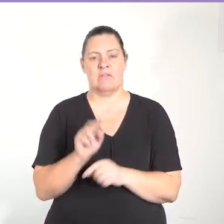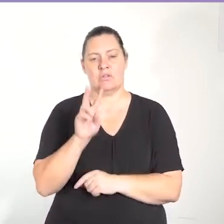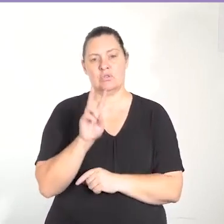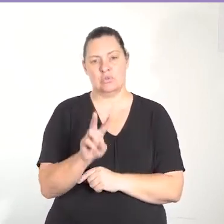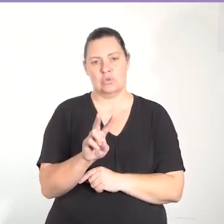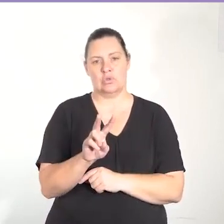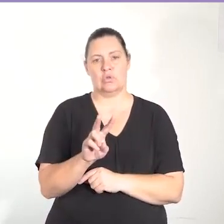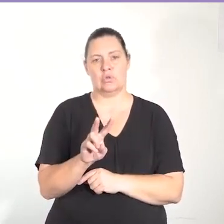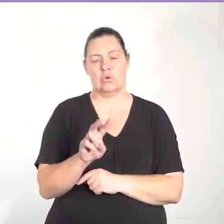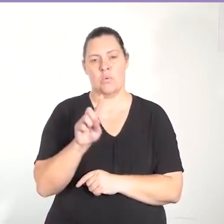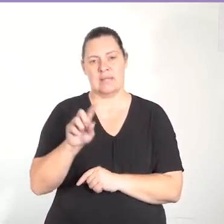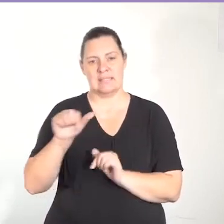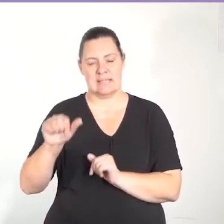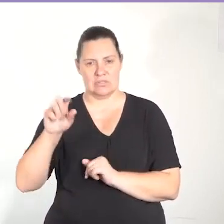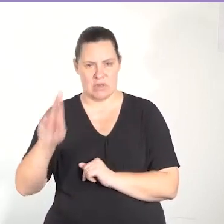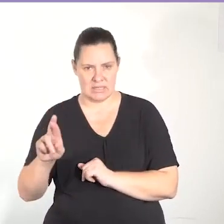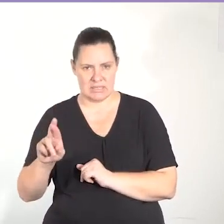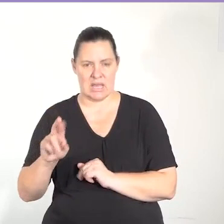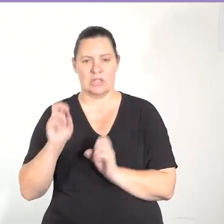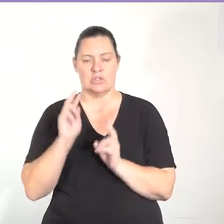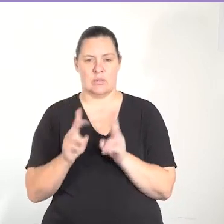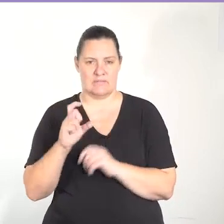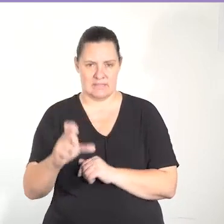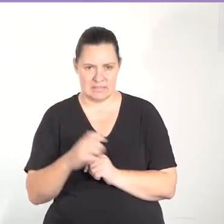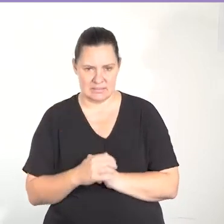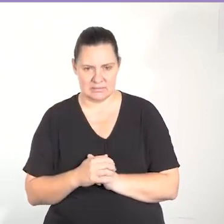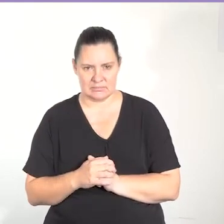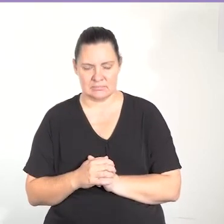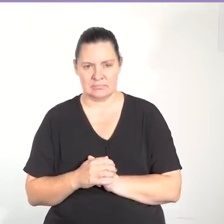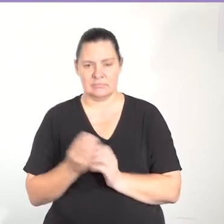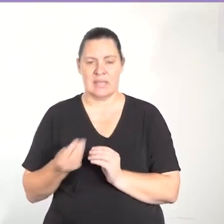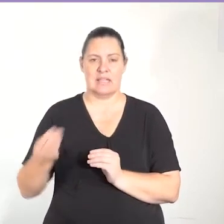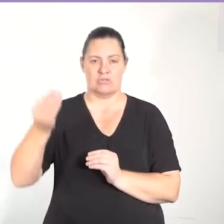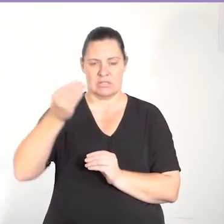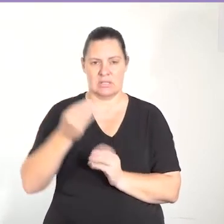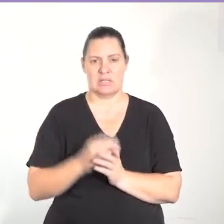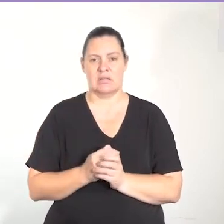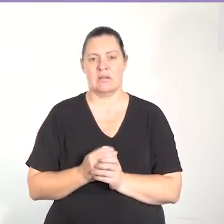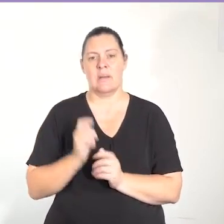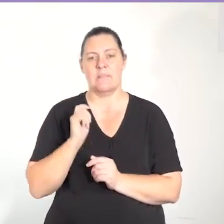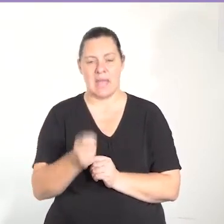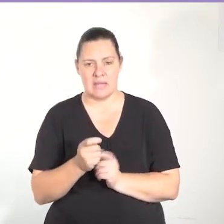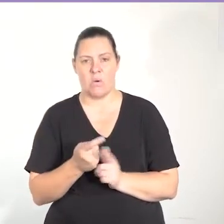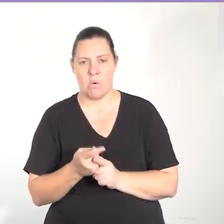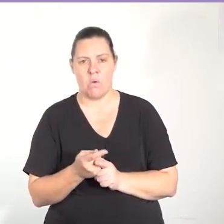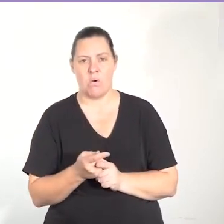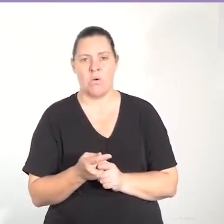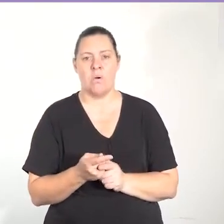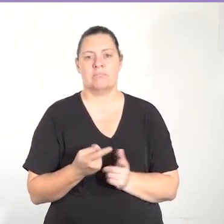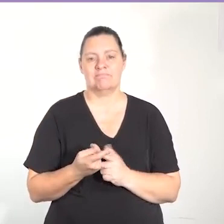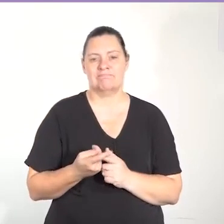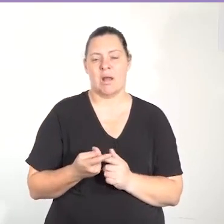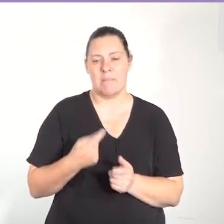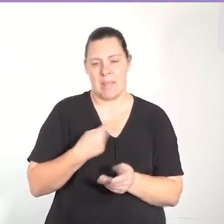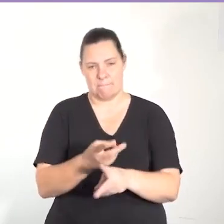of 216 rands and 12 cents. Interest, a fee paid for borrowing money